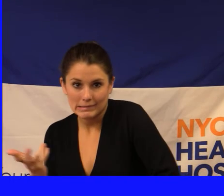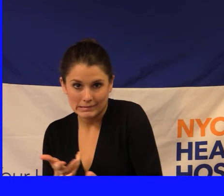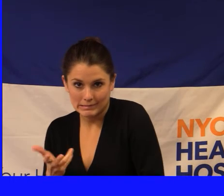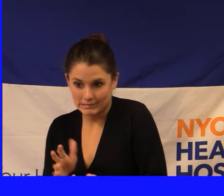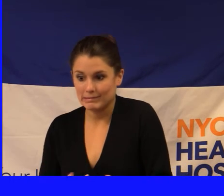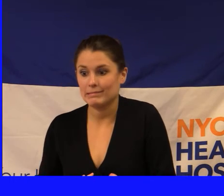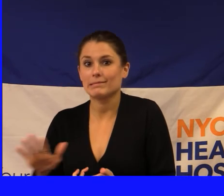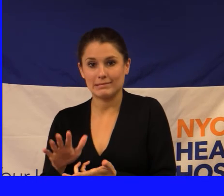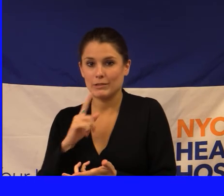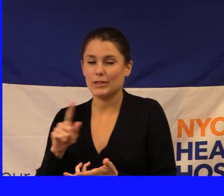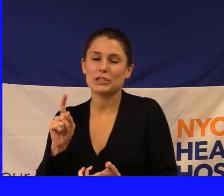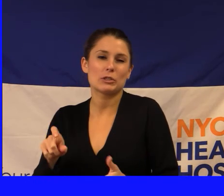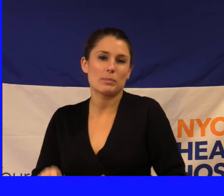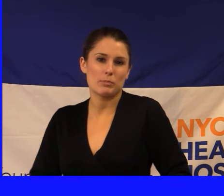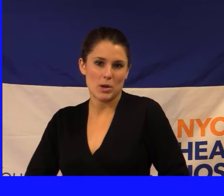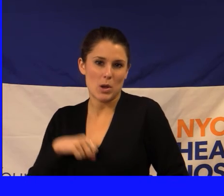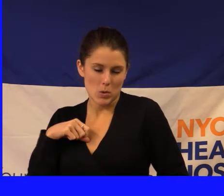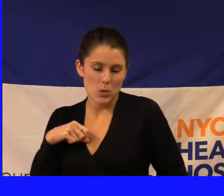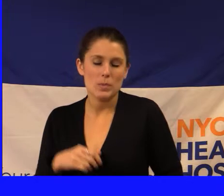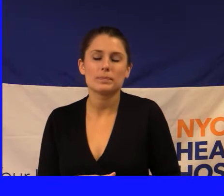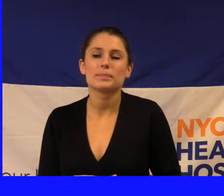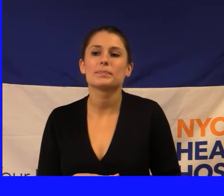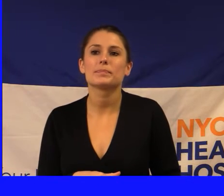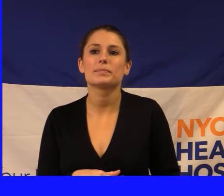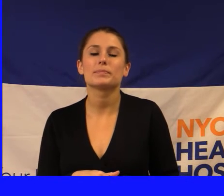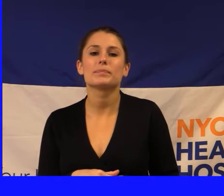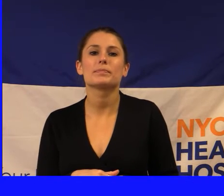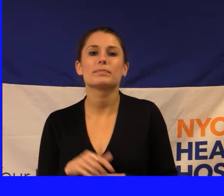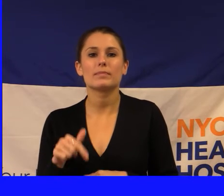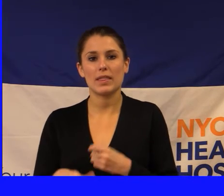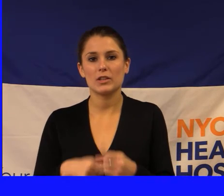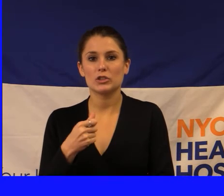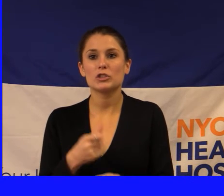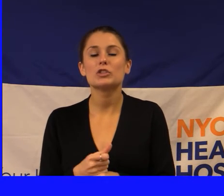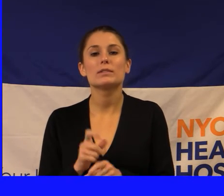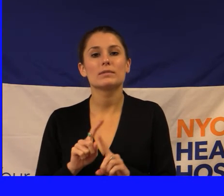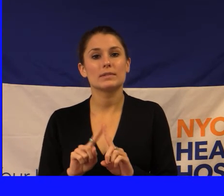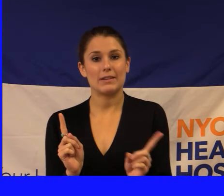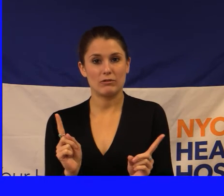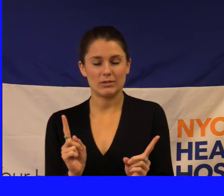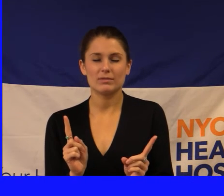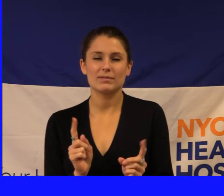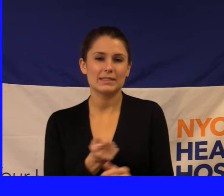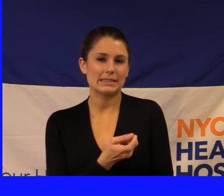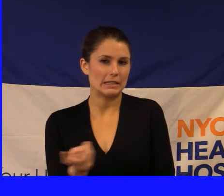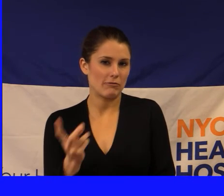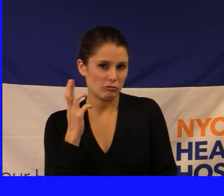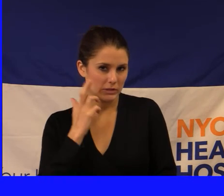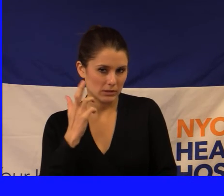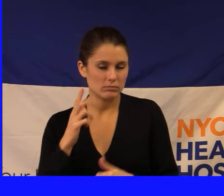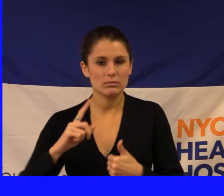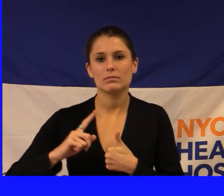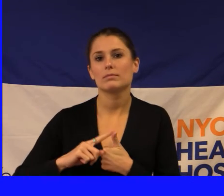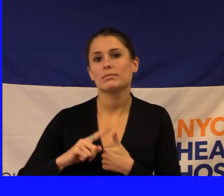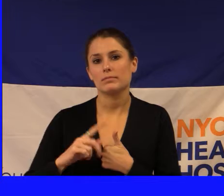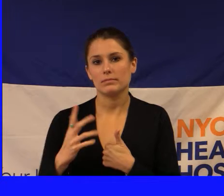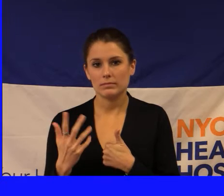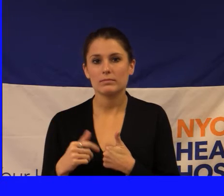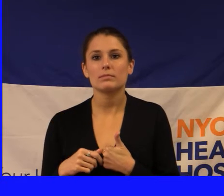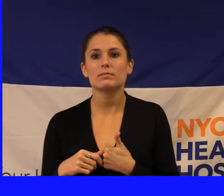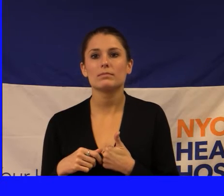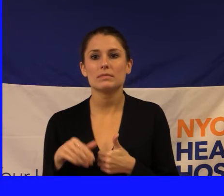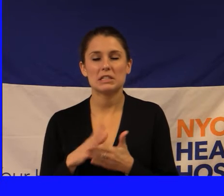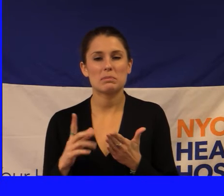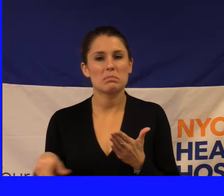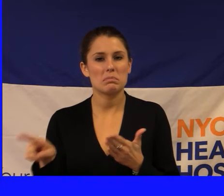it, and I know they are. So this year was different for several reasons. The first, just as